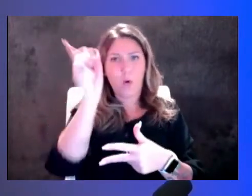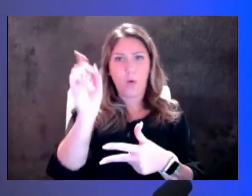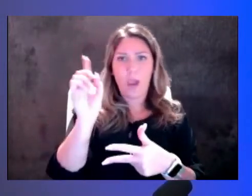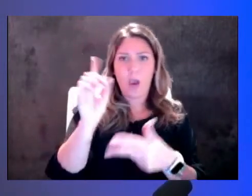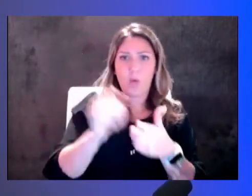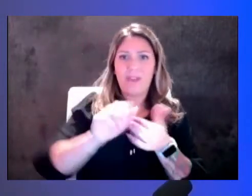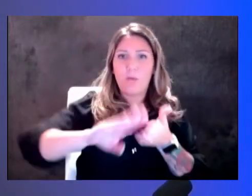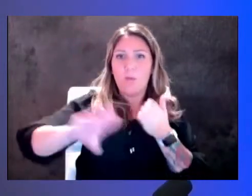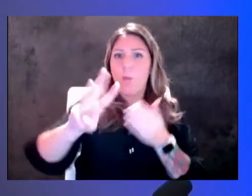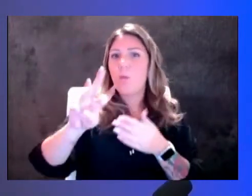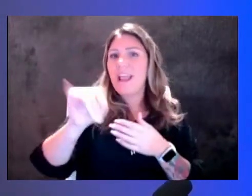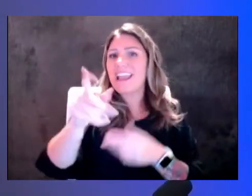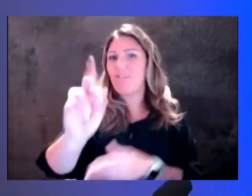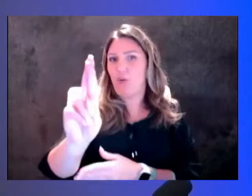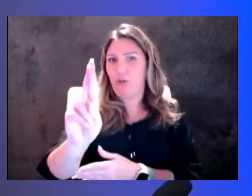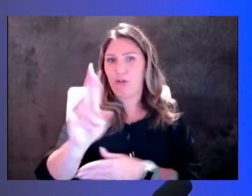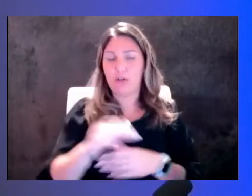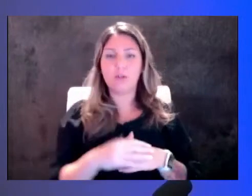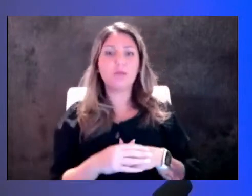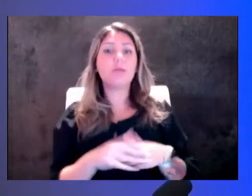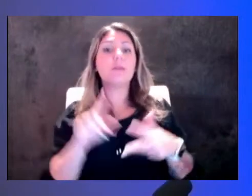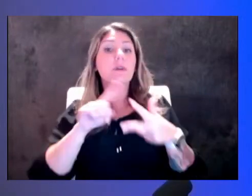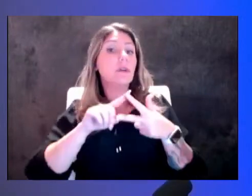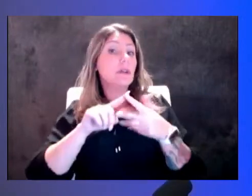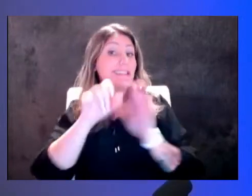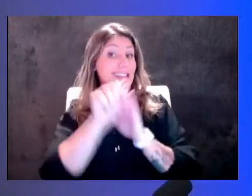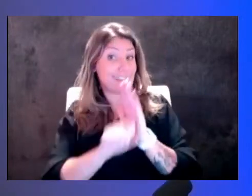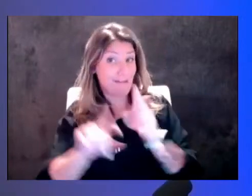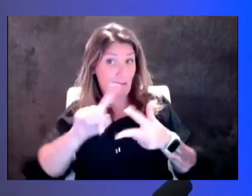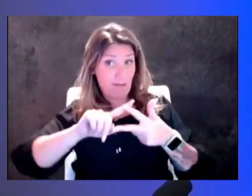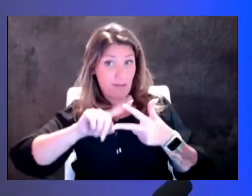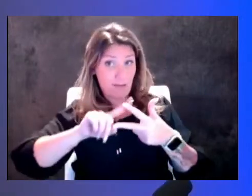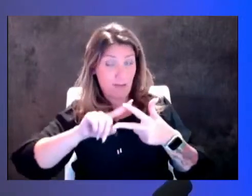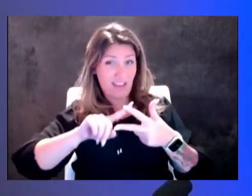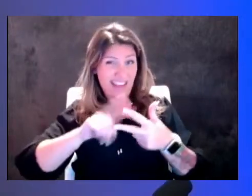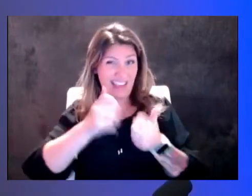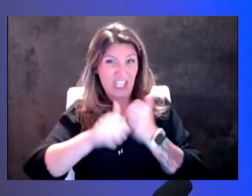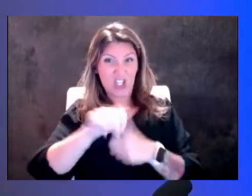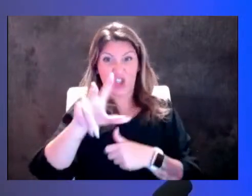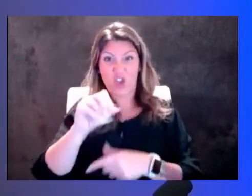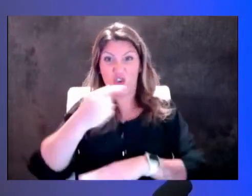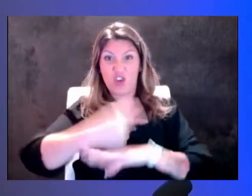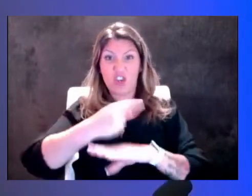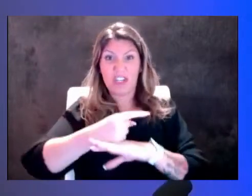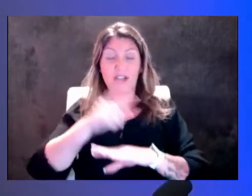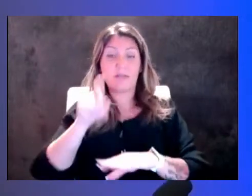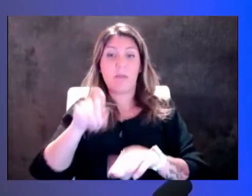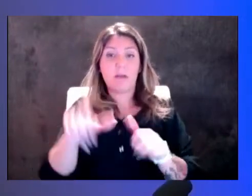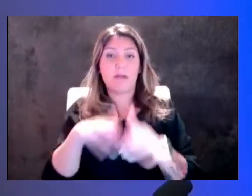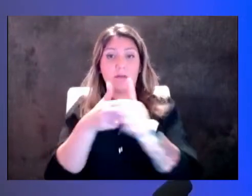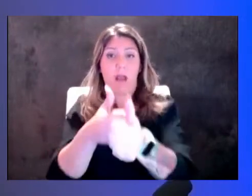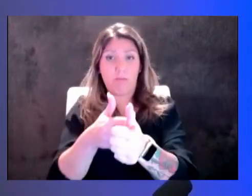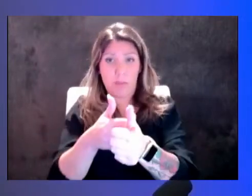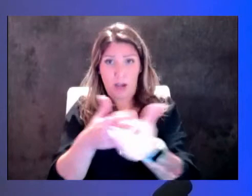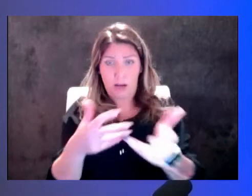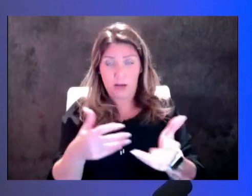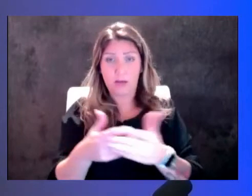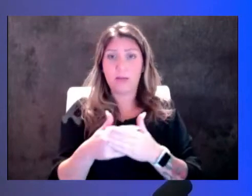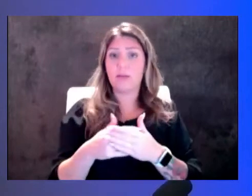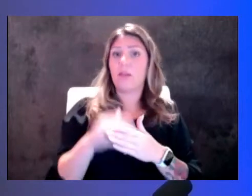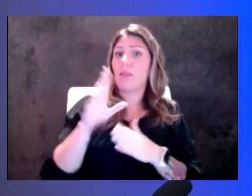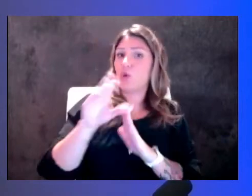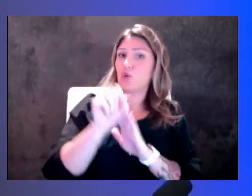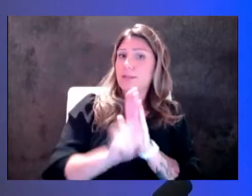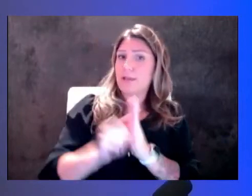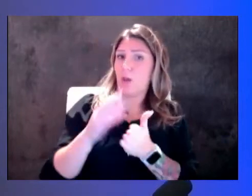place. State's a little different. So every 30 days, the state has to update their state waivers for if they're going